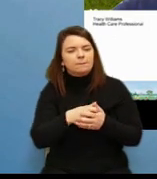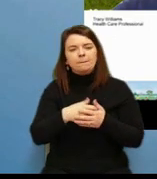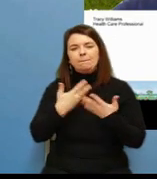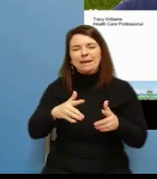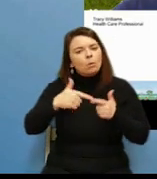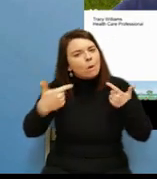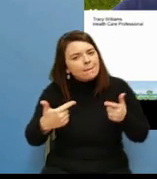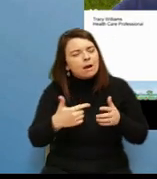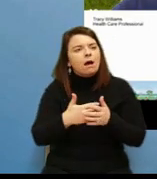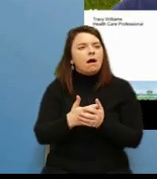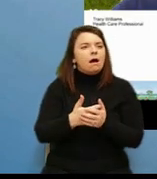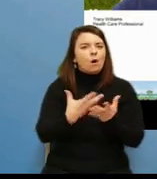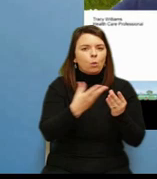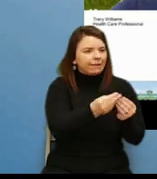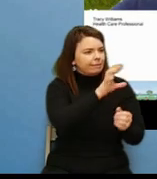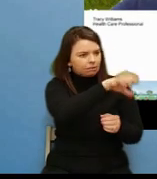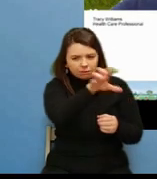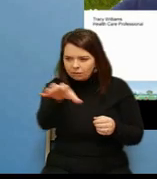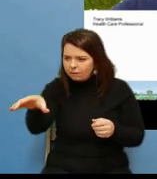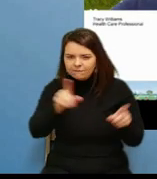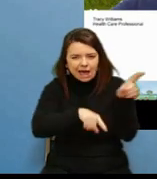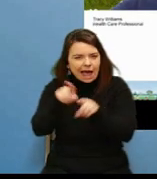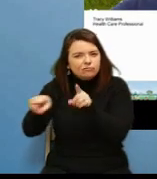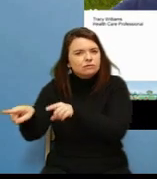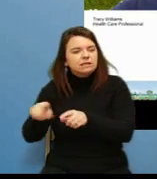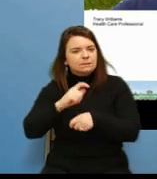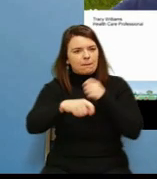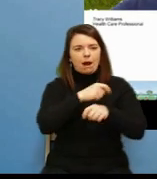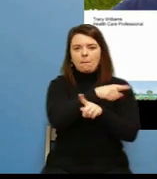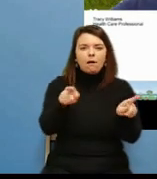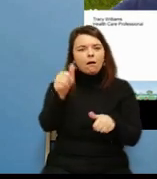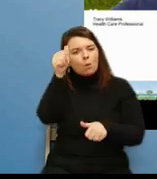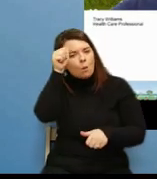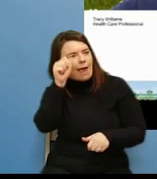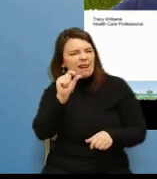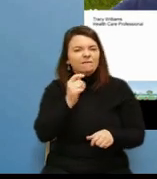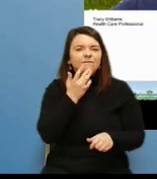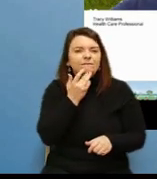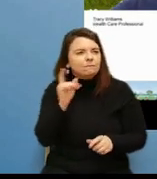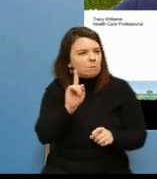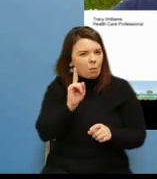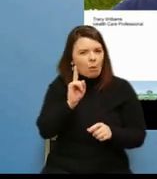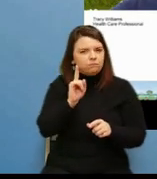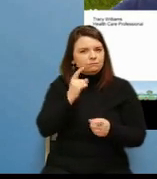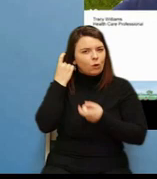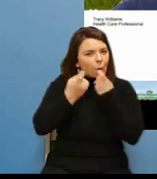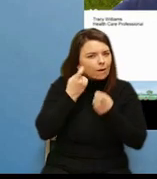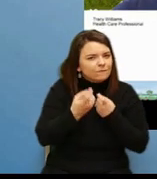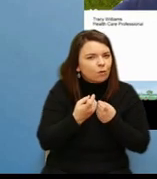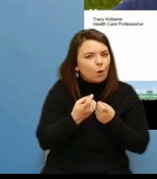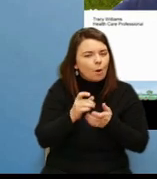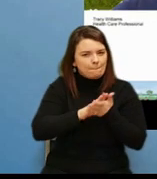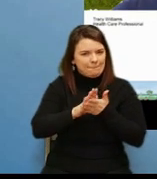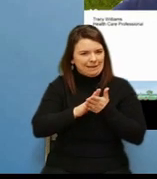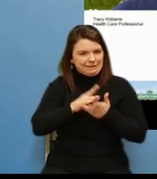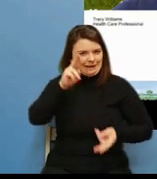There have been some very good webinars, etc., for practices to give them a flavour of what they'll be looking for, the data sets they will be examining prior